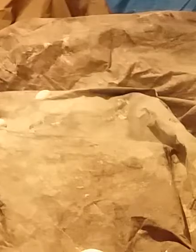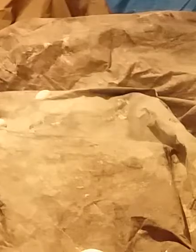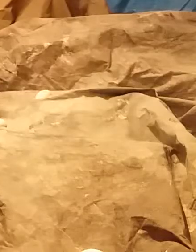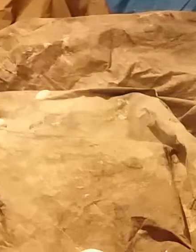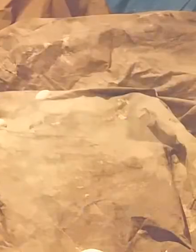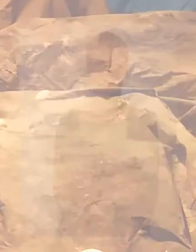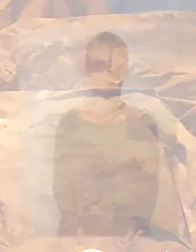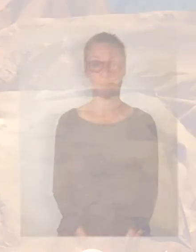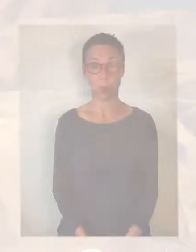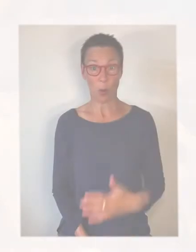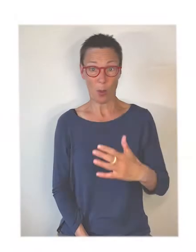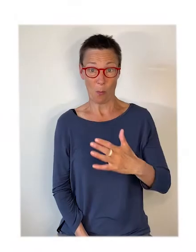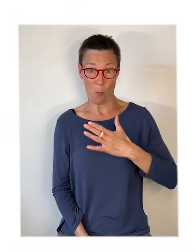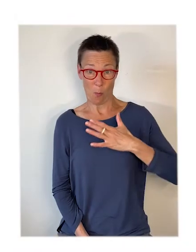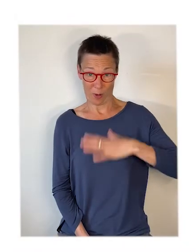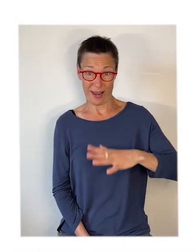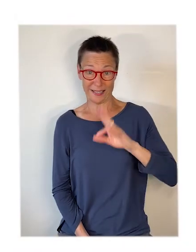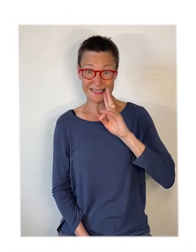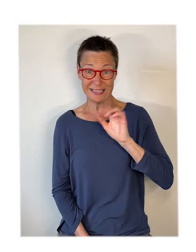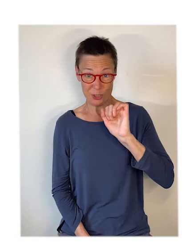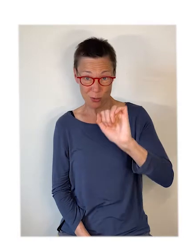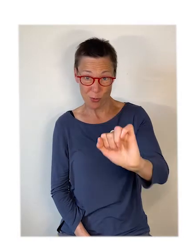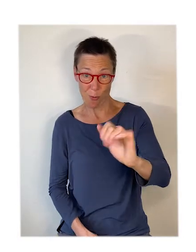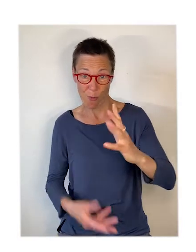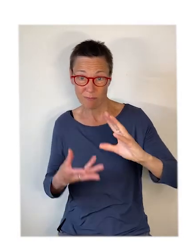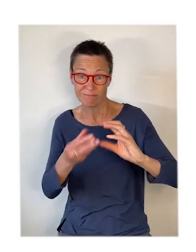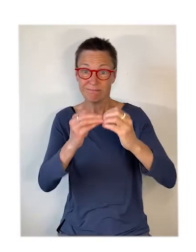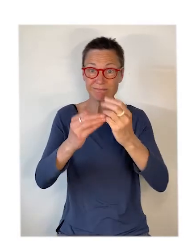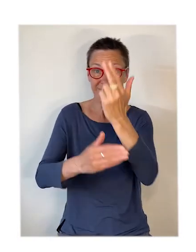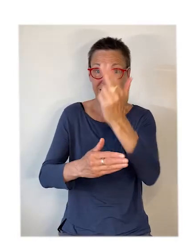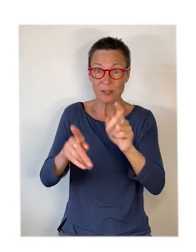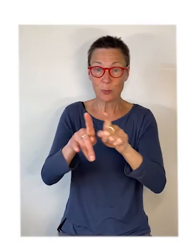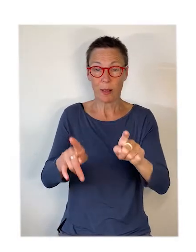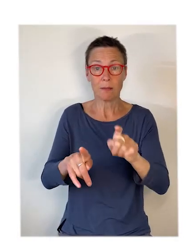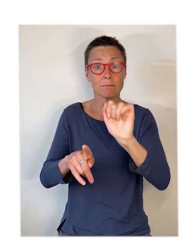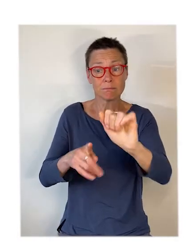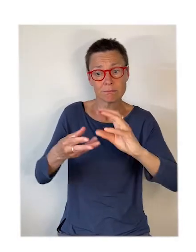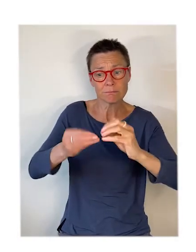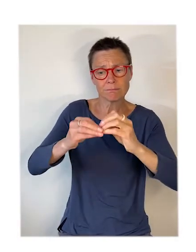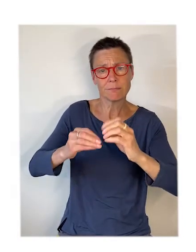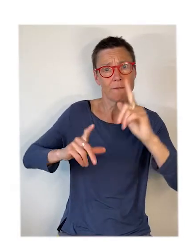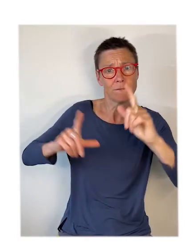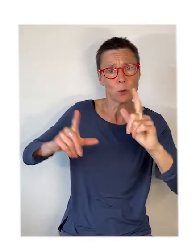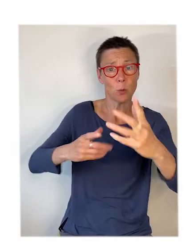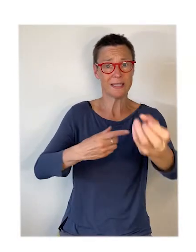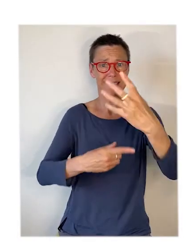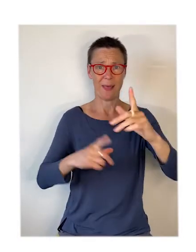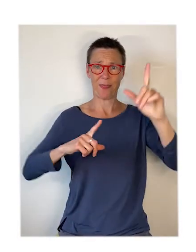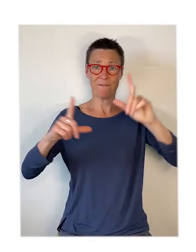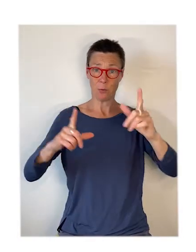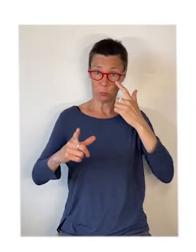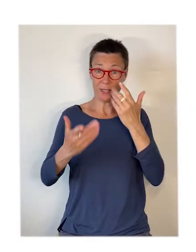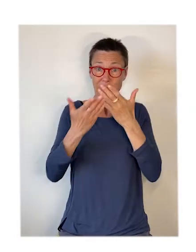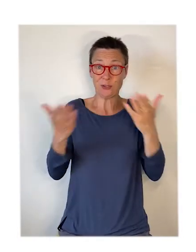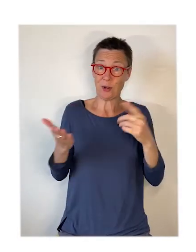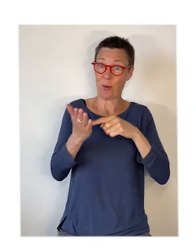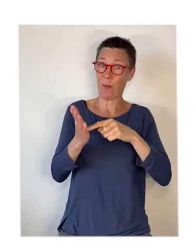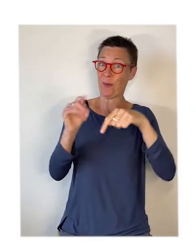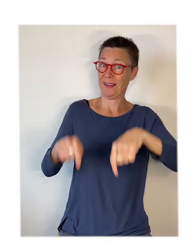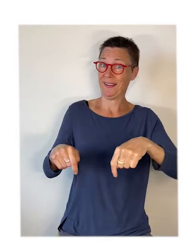We'd love to see your arty creations. Send your photos in to us and we'll display them in Granny Pearl's gallery.